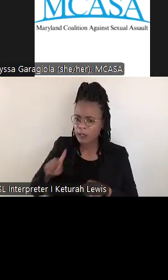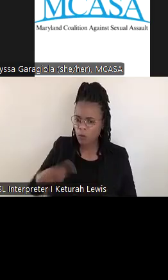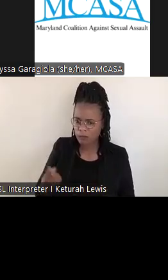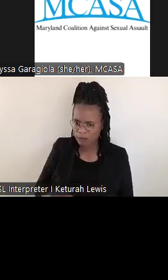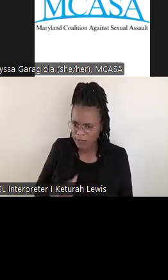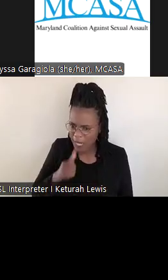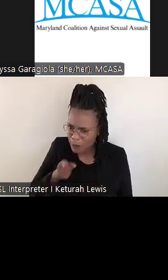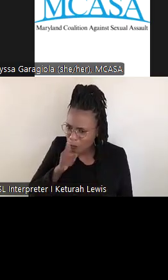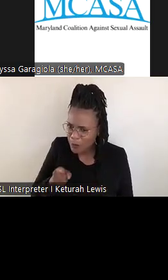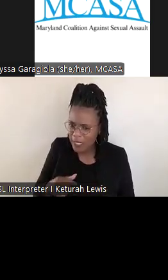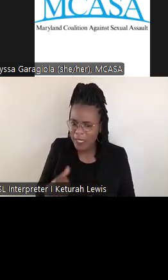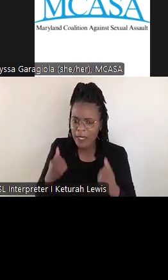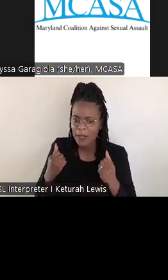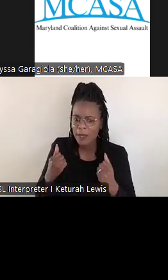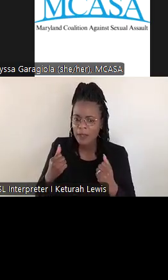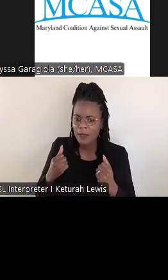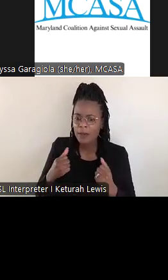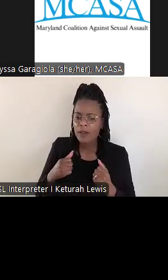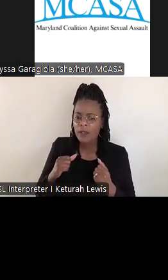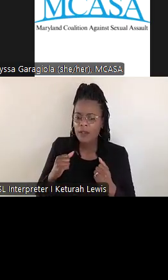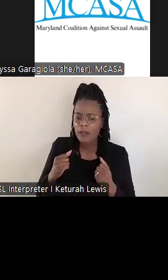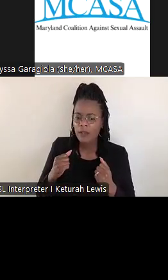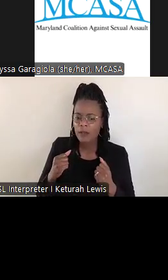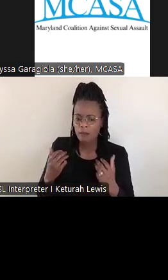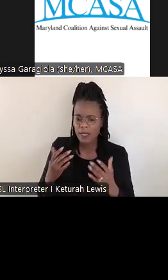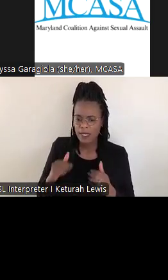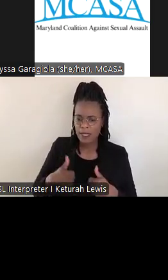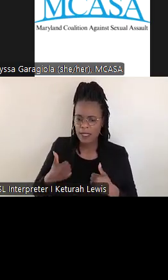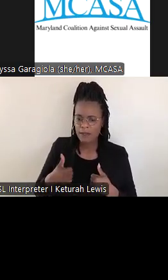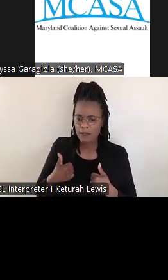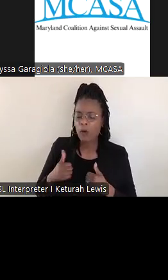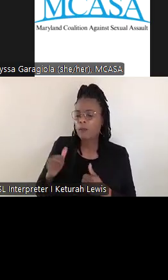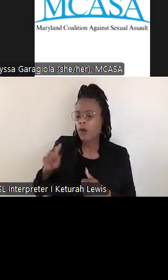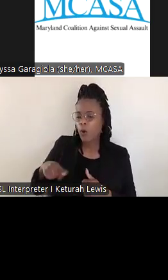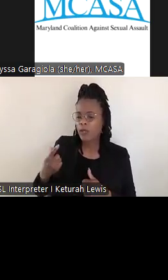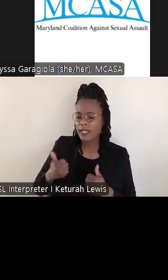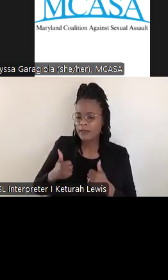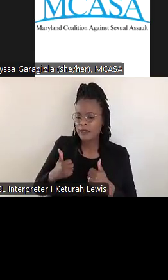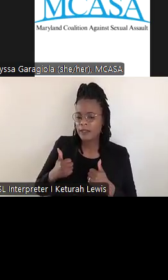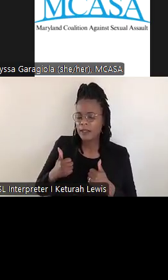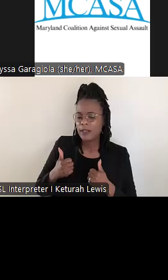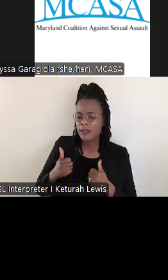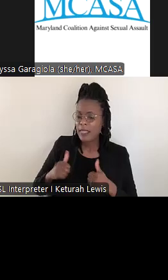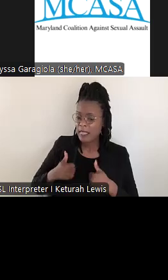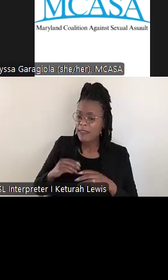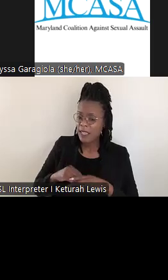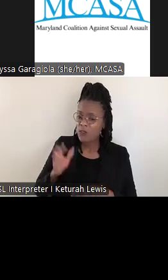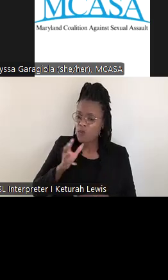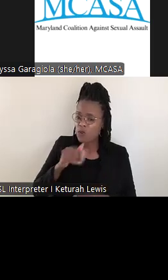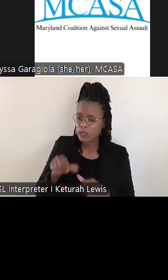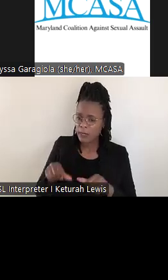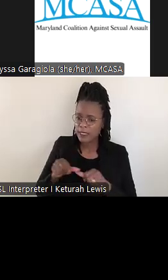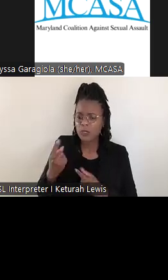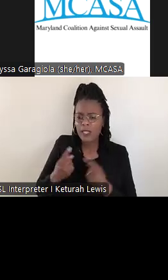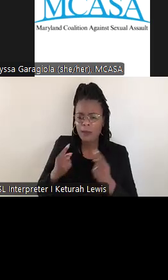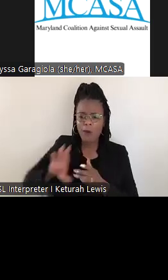folks live in rural spaces. And so for those of you that are serving rural communities, you want to make sure that you are considering all